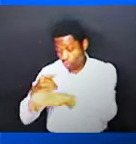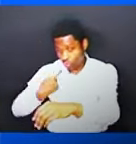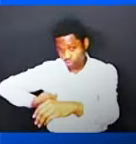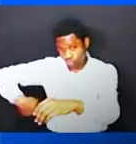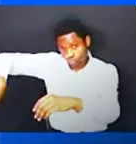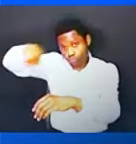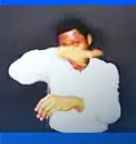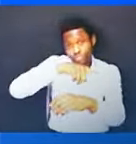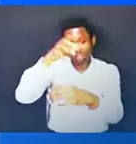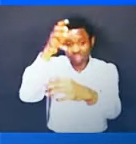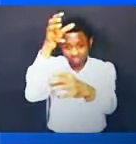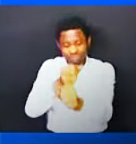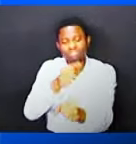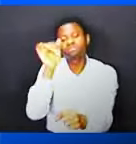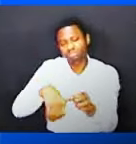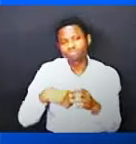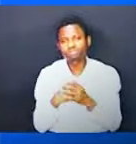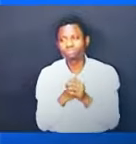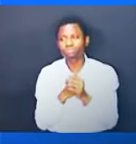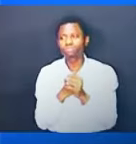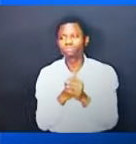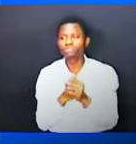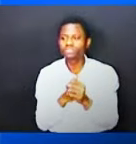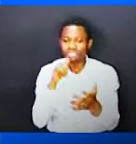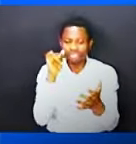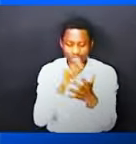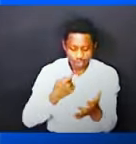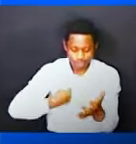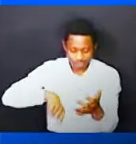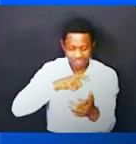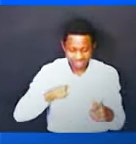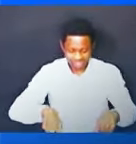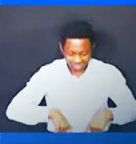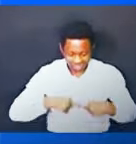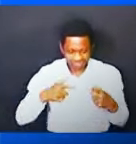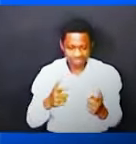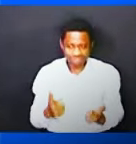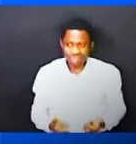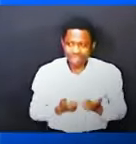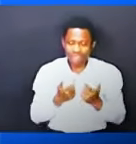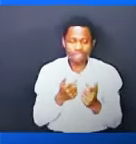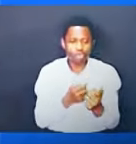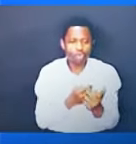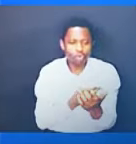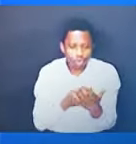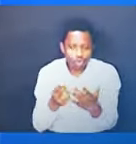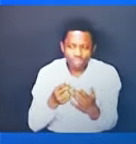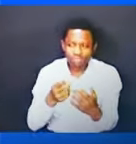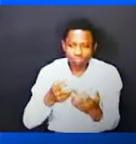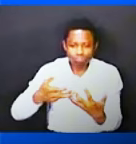received. To live a life of holiness in the midst of the perverse